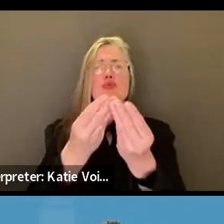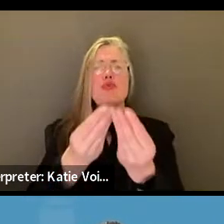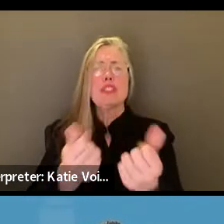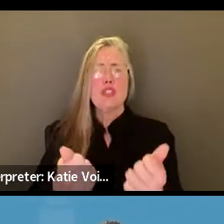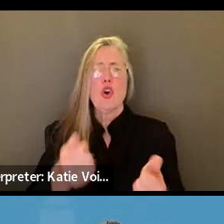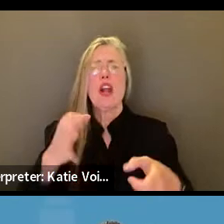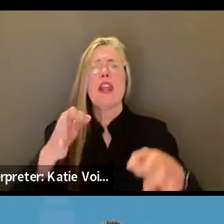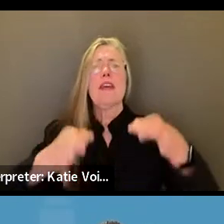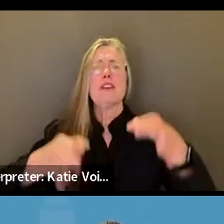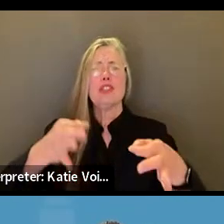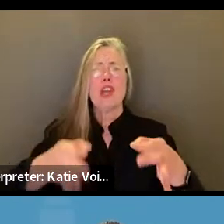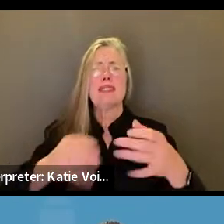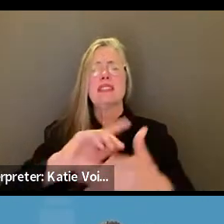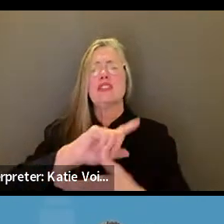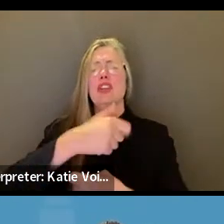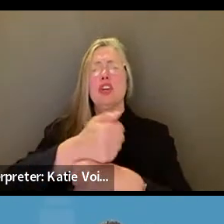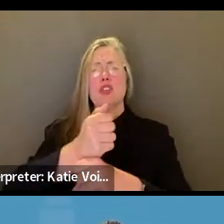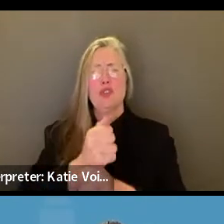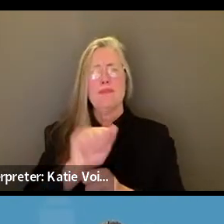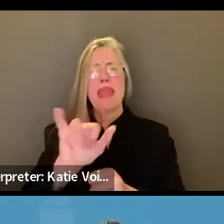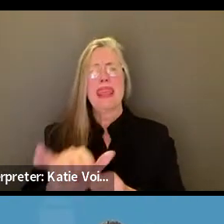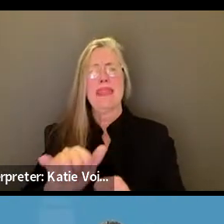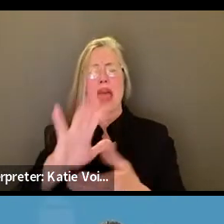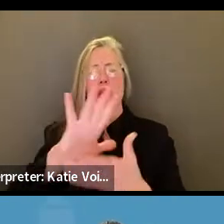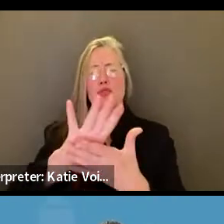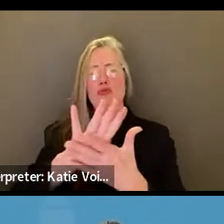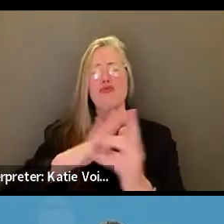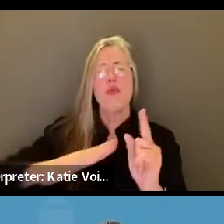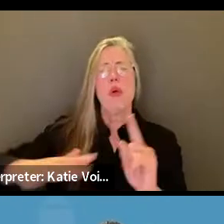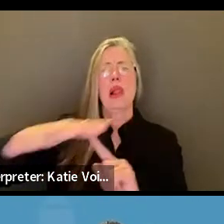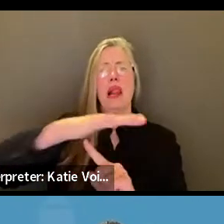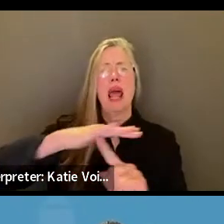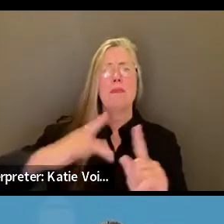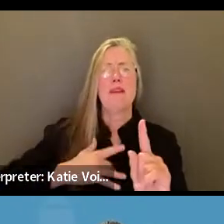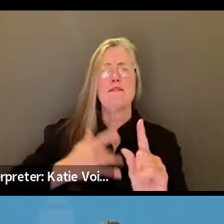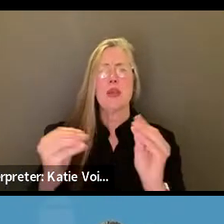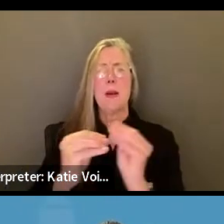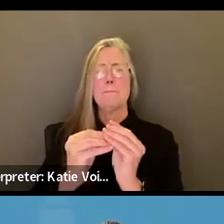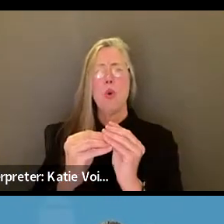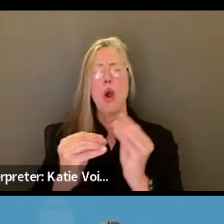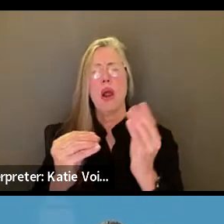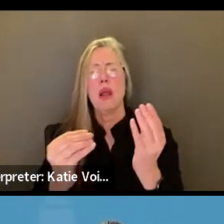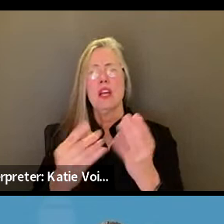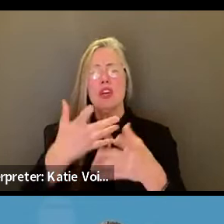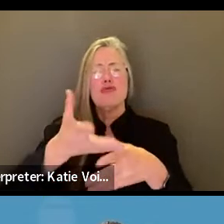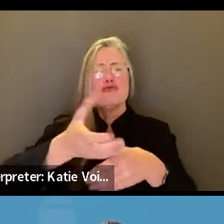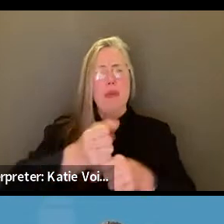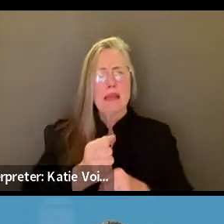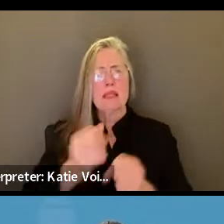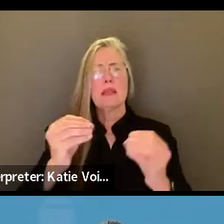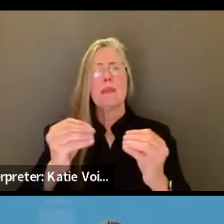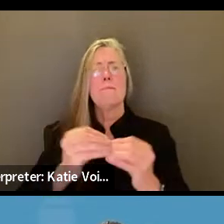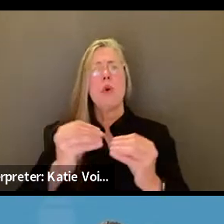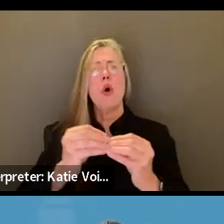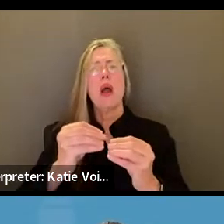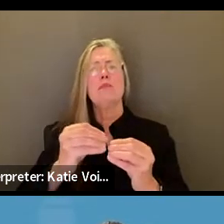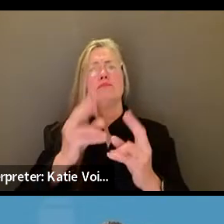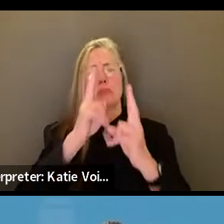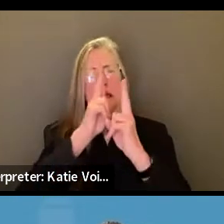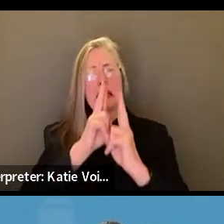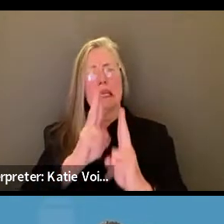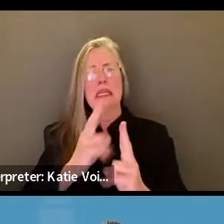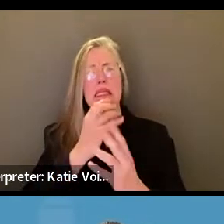restoring a school climate and building trust and building relationships with integrity. So without further ado, I want to